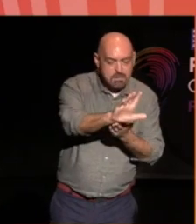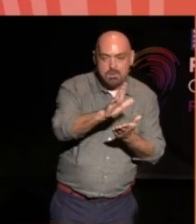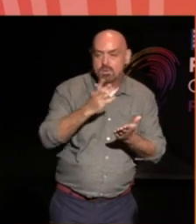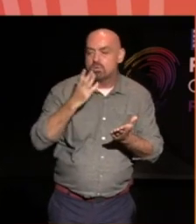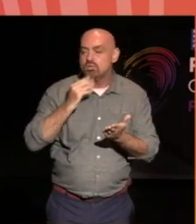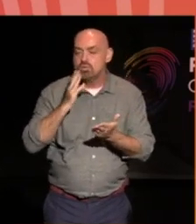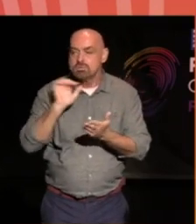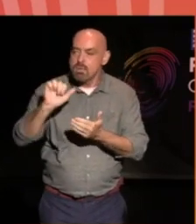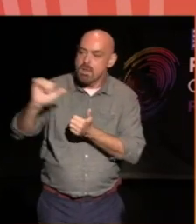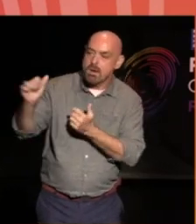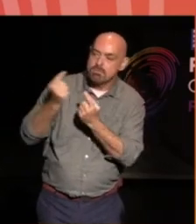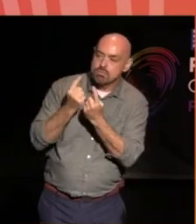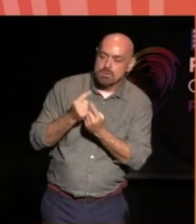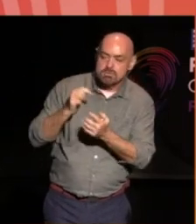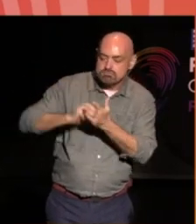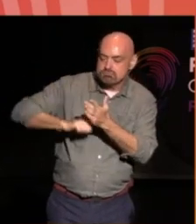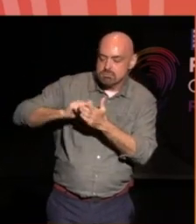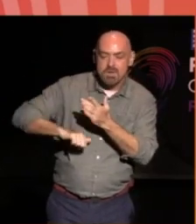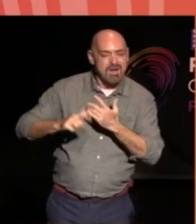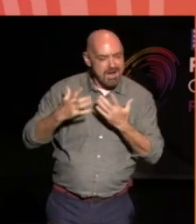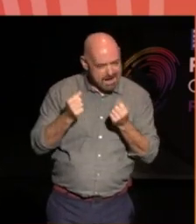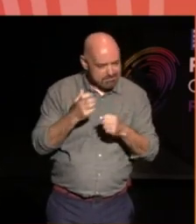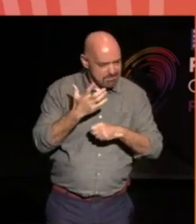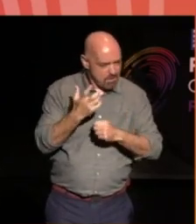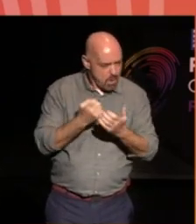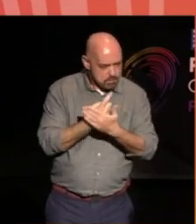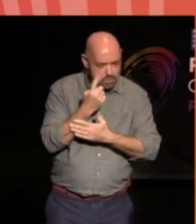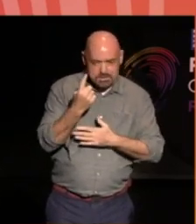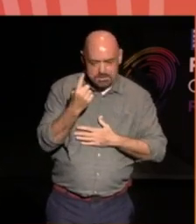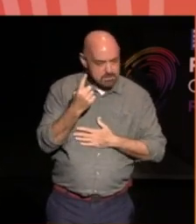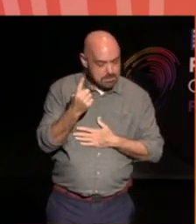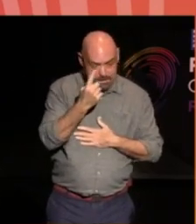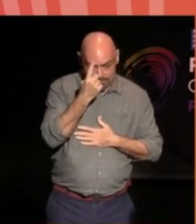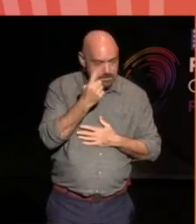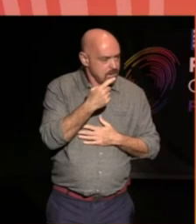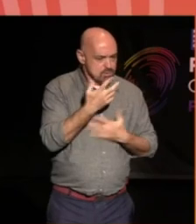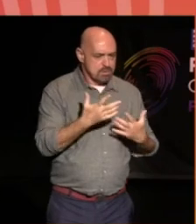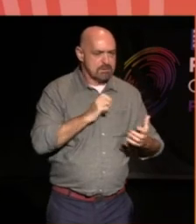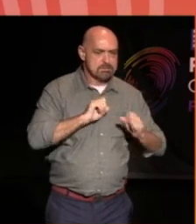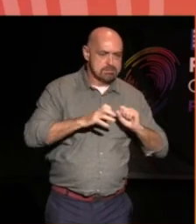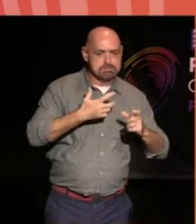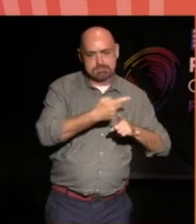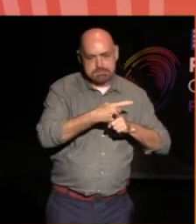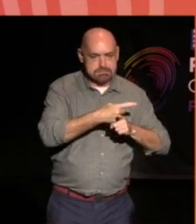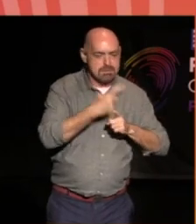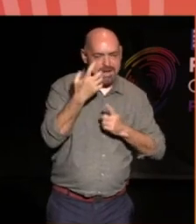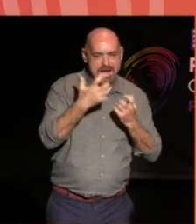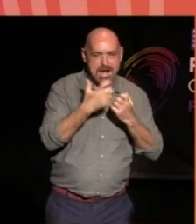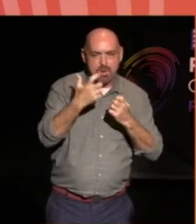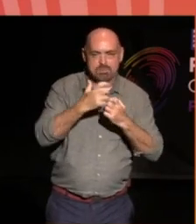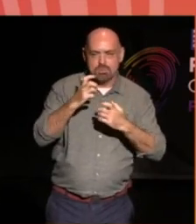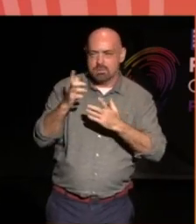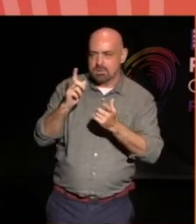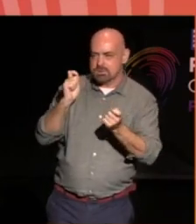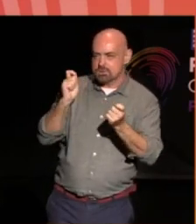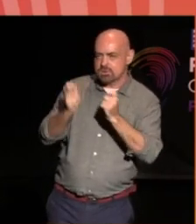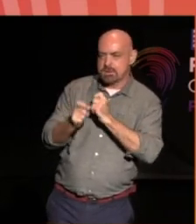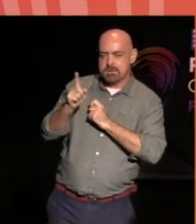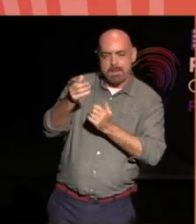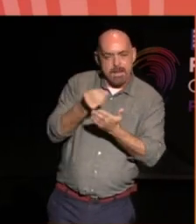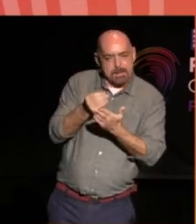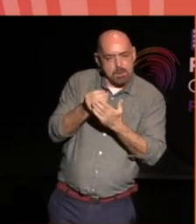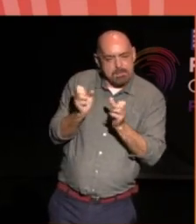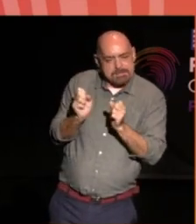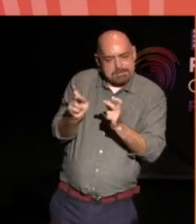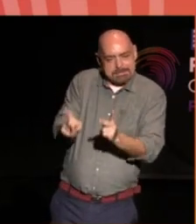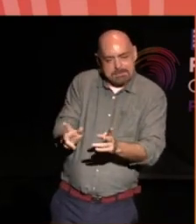them. And we've got an opportunity to think about, and there's lots of things to digest from today, around how we can reset that economic system, how we